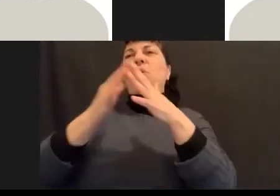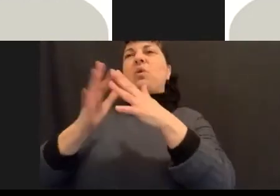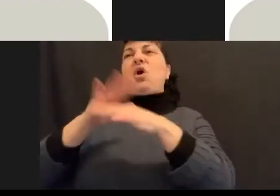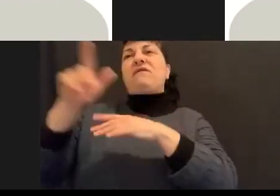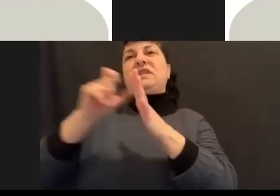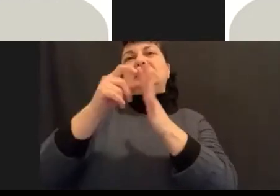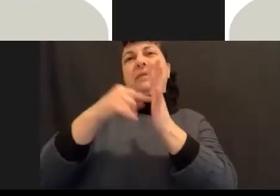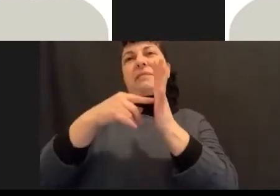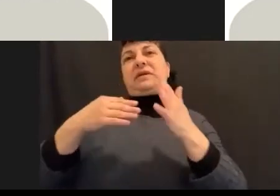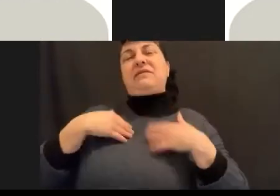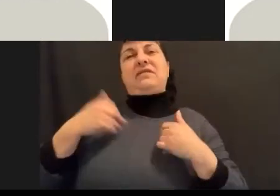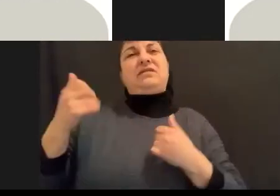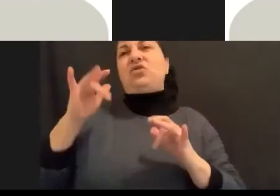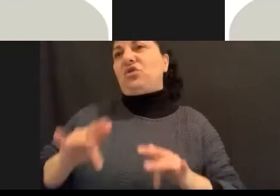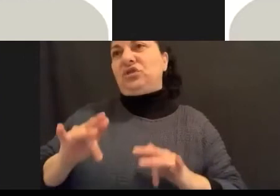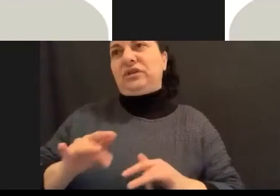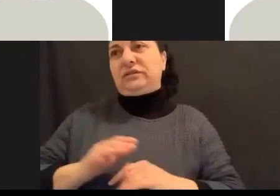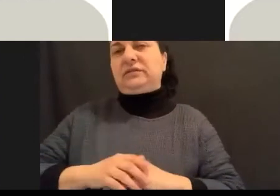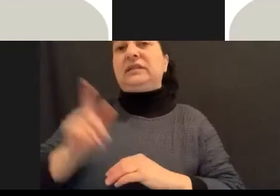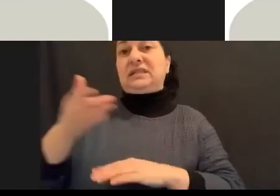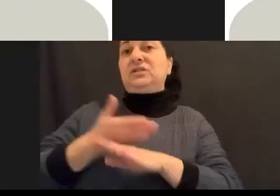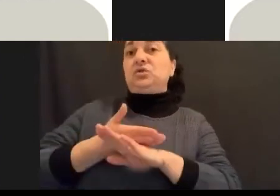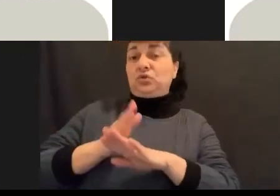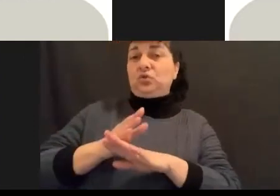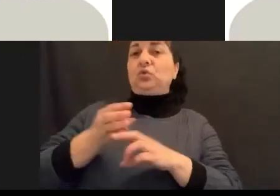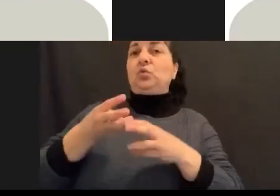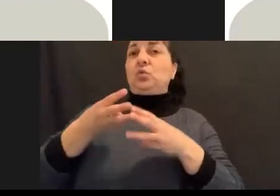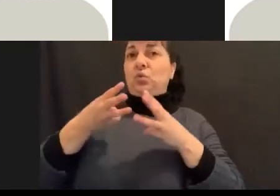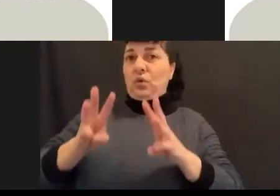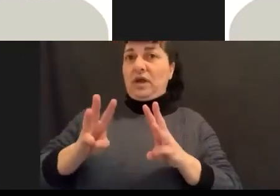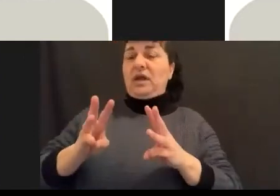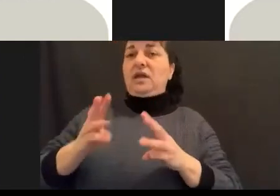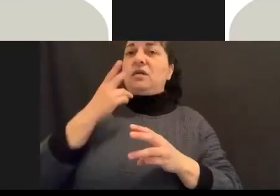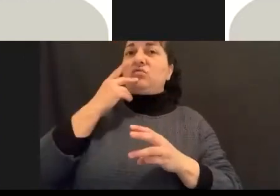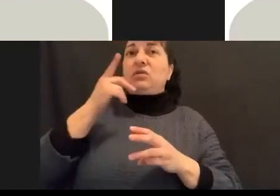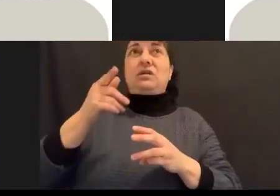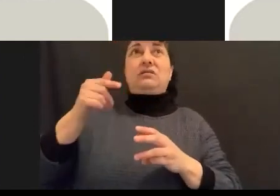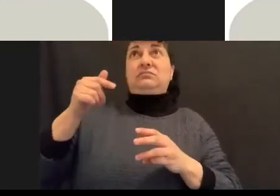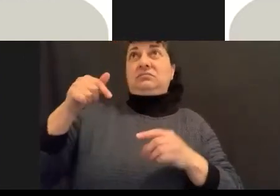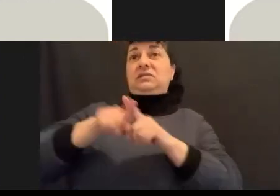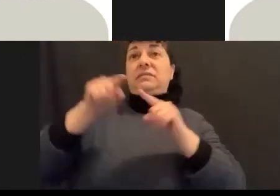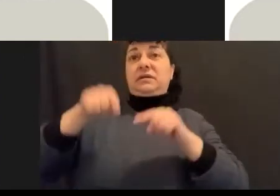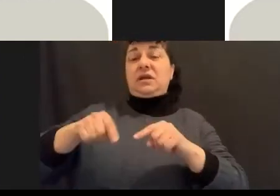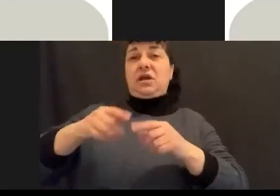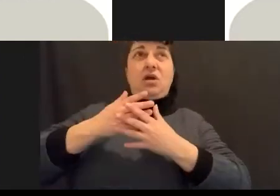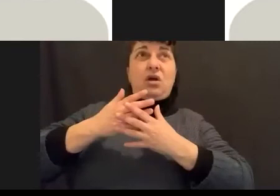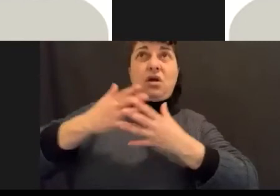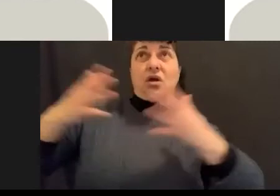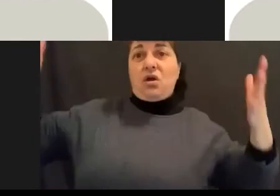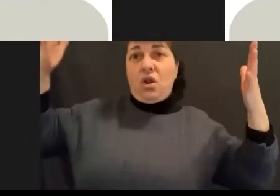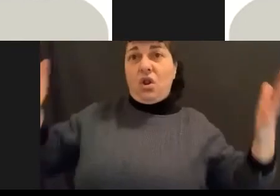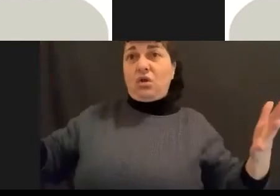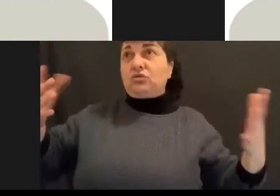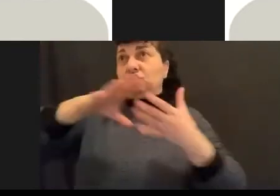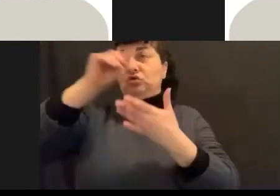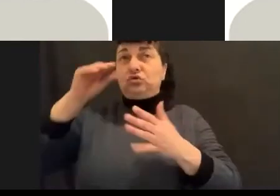innovation, I suppose, that's being used. And you have large groups of students at schools